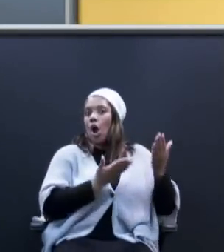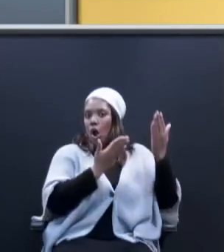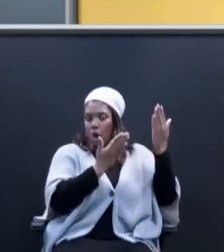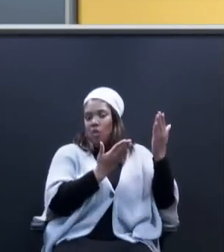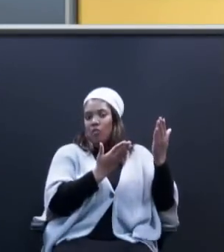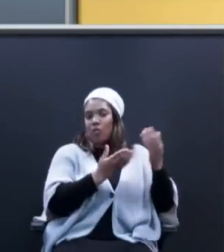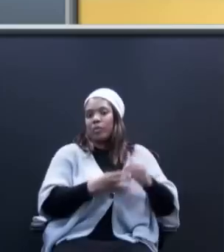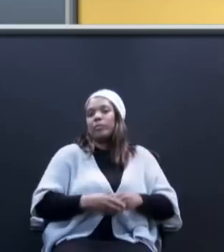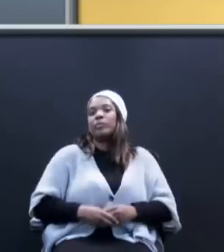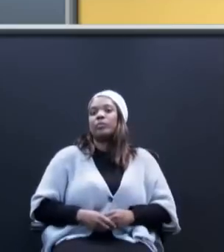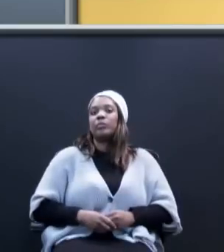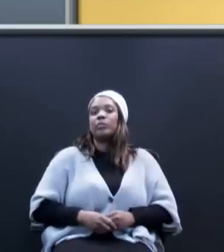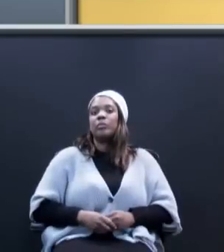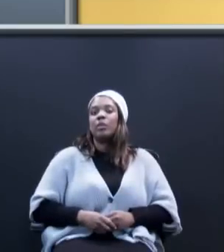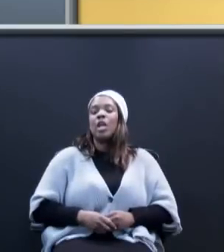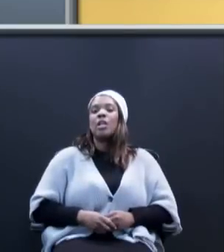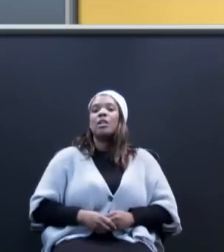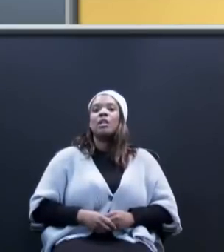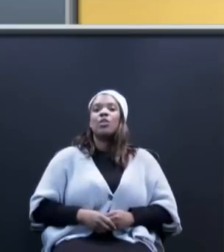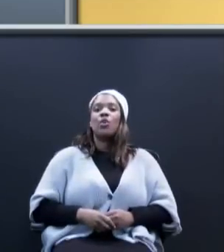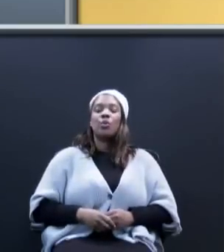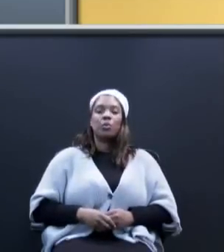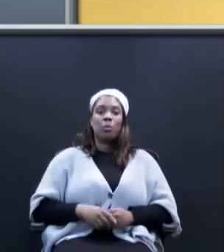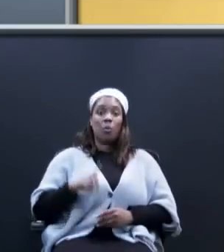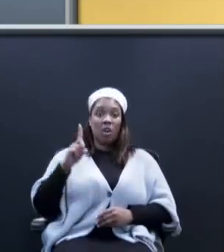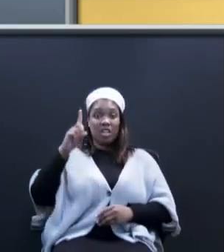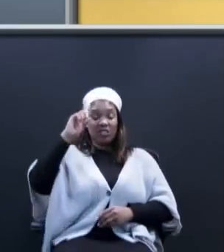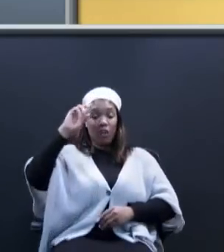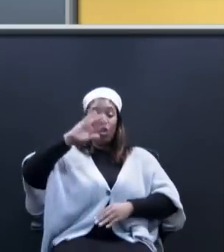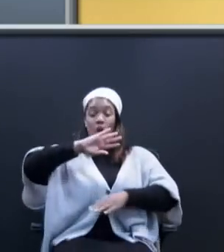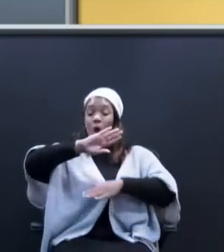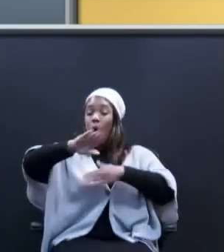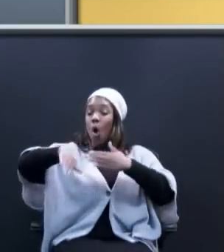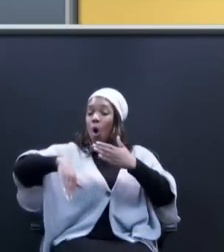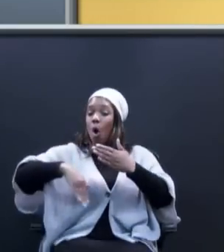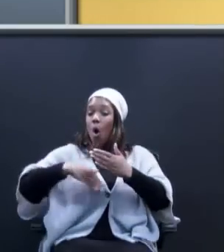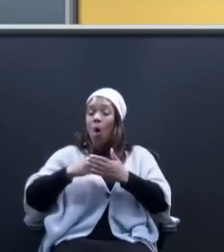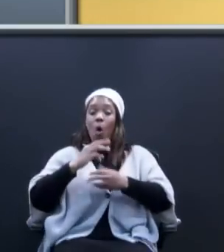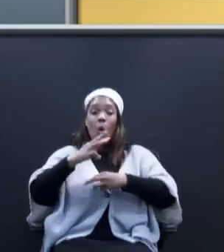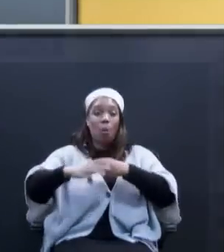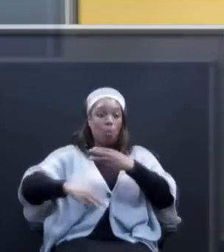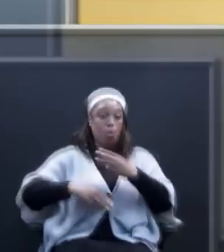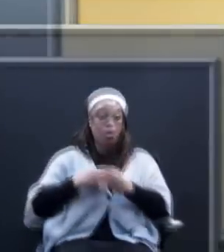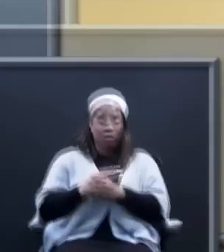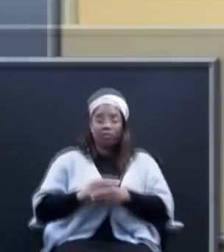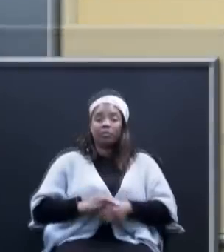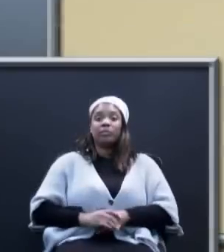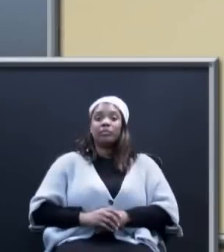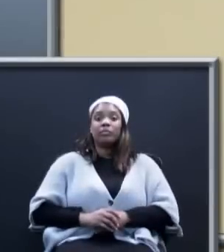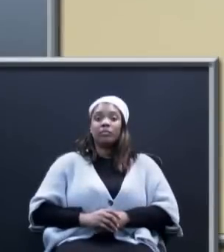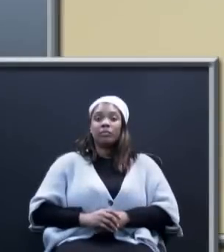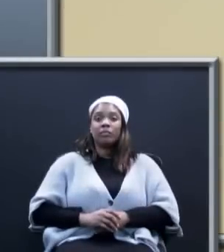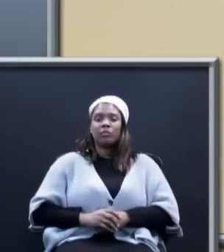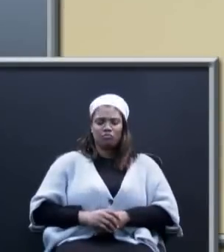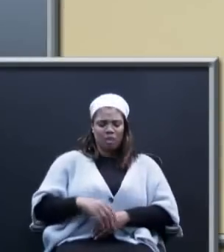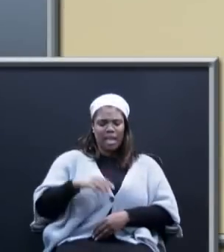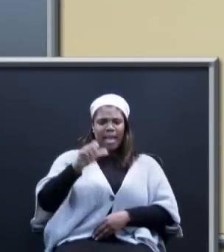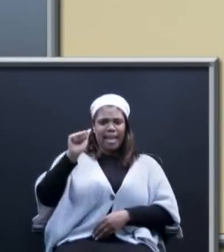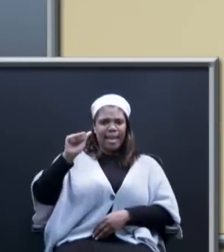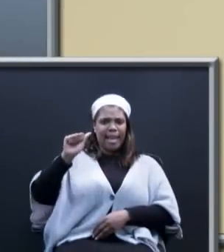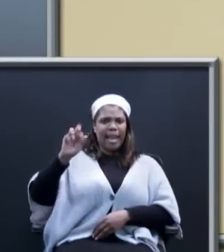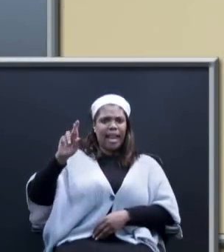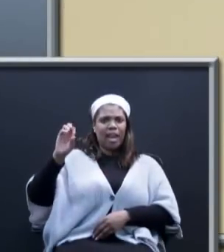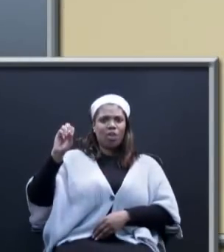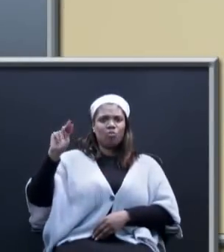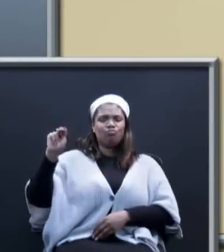for the whole creation. Mm-hmm. Skip down to verse 7. Let's see what we're going to do with these two goats. Go ahead and read. And he shall take the two goats